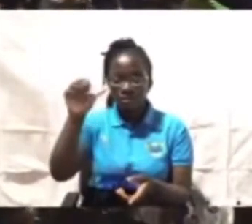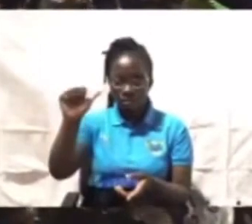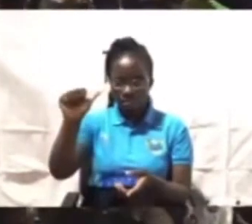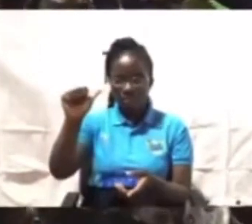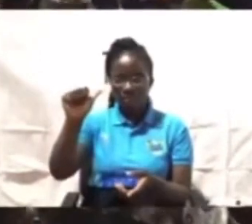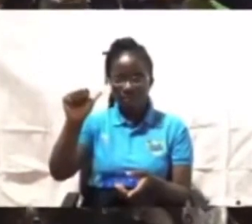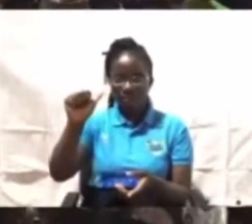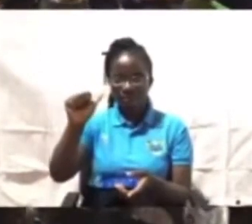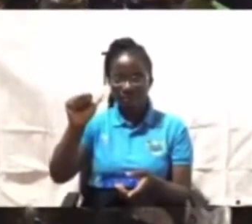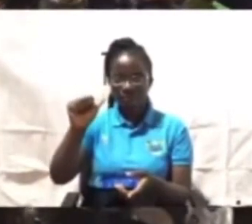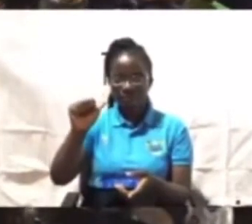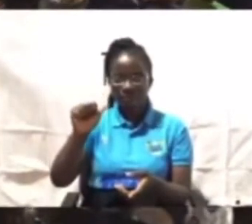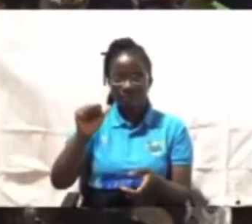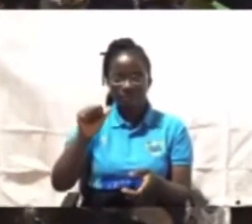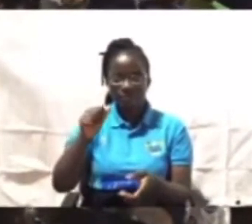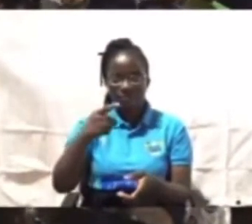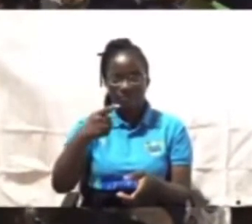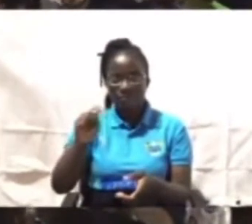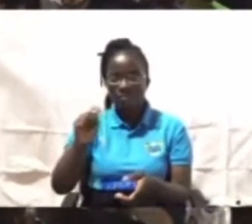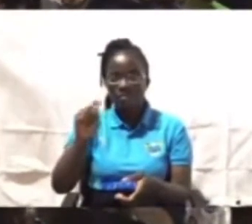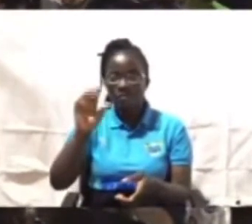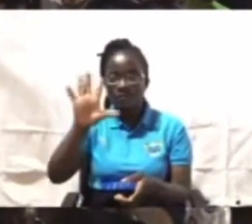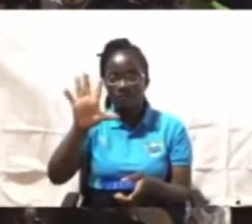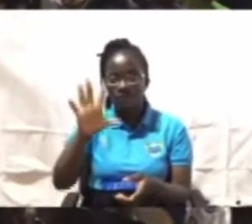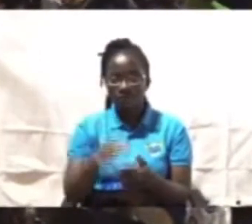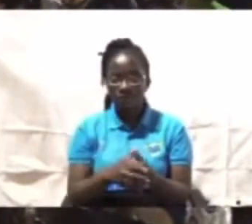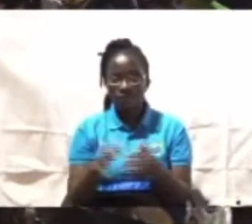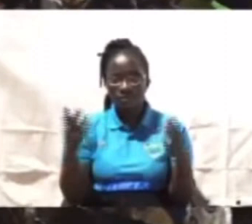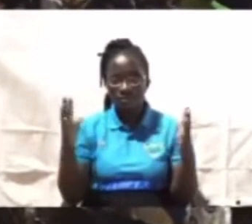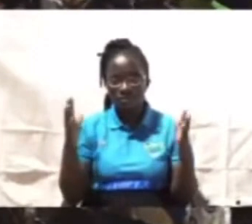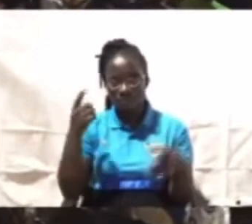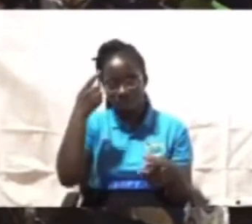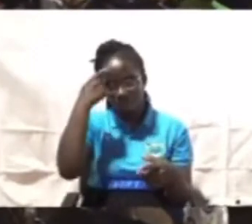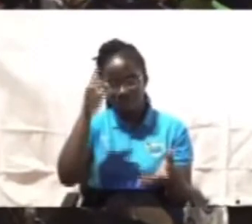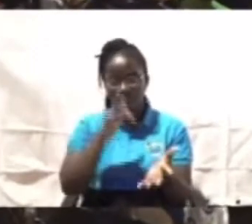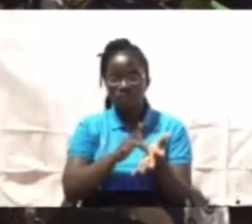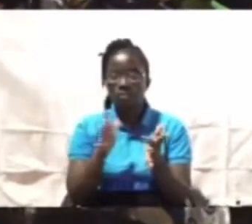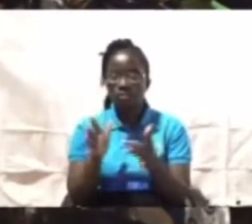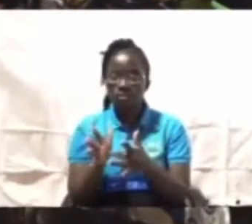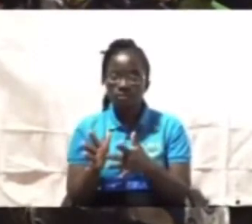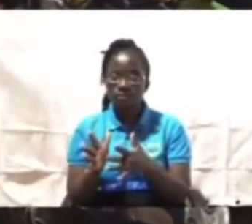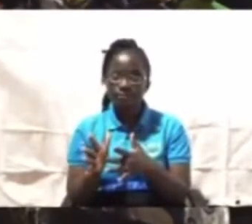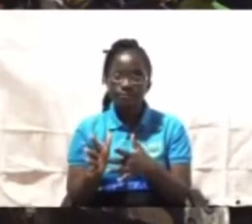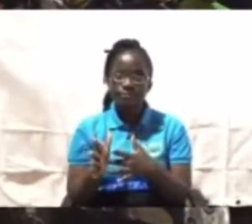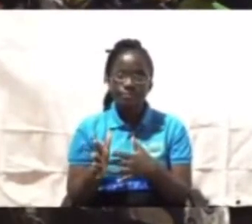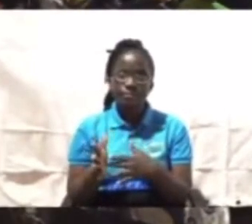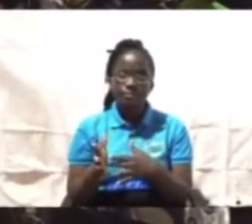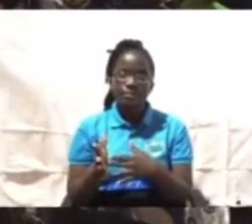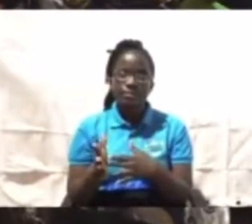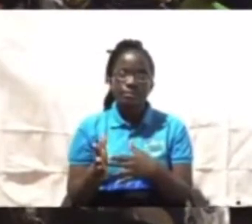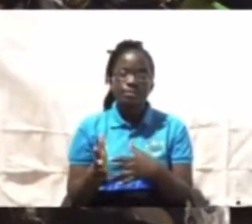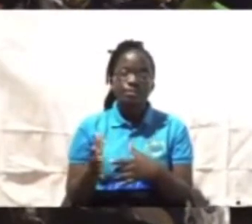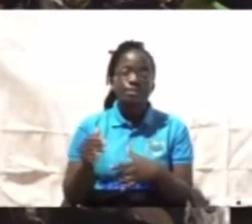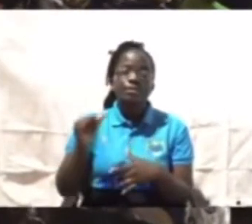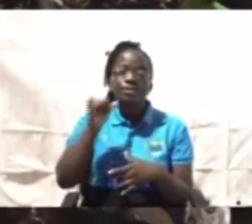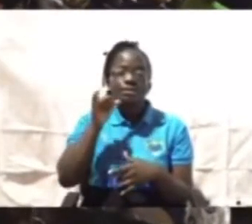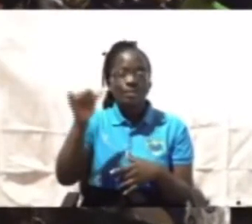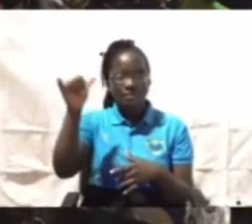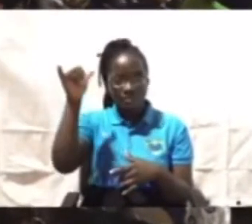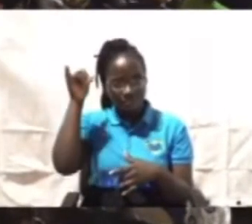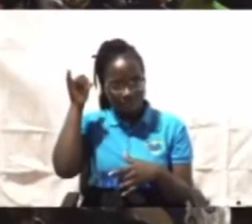And then, Willie Livingston Bedina dance here. Ya pasi ehu se